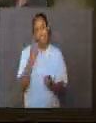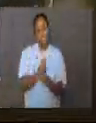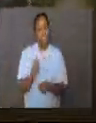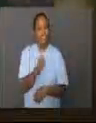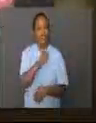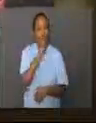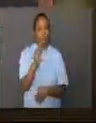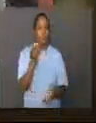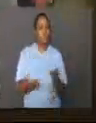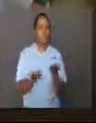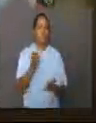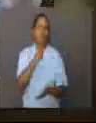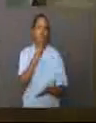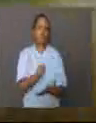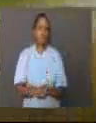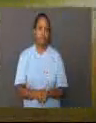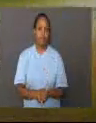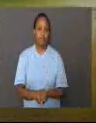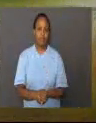unjust imbalance.